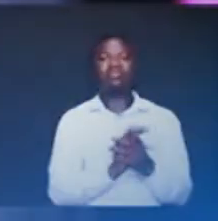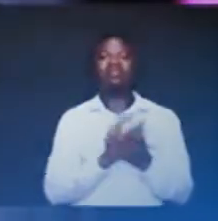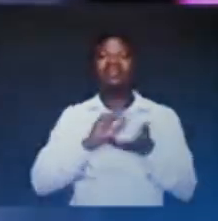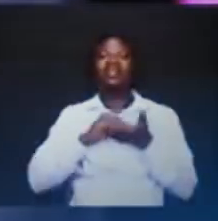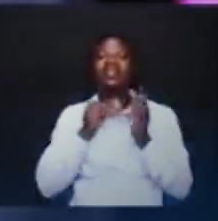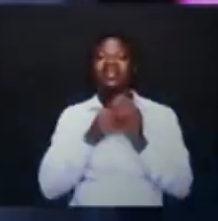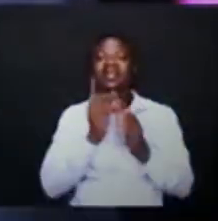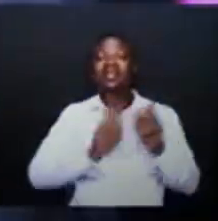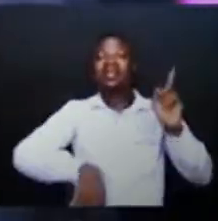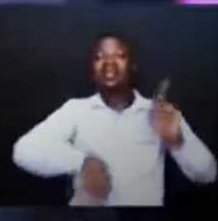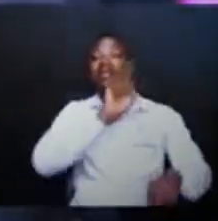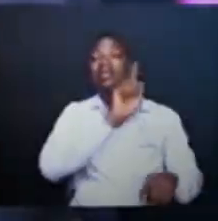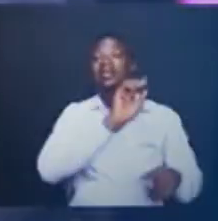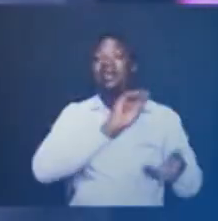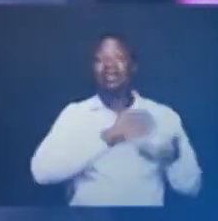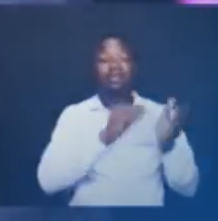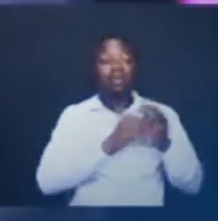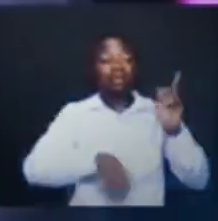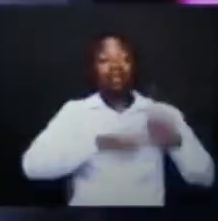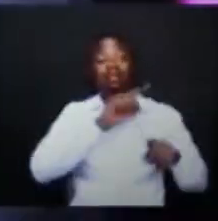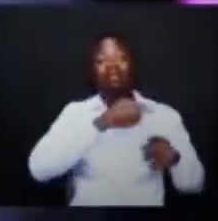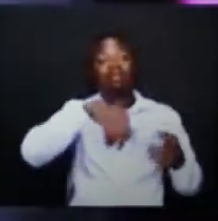the exile was going to be long.